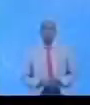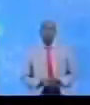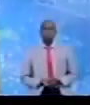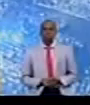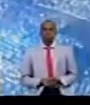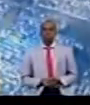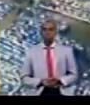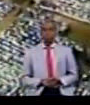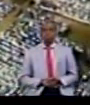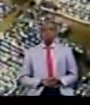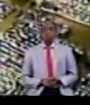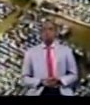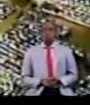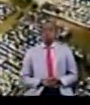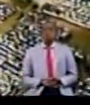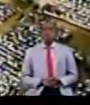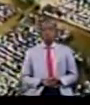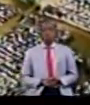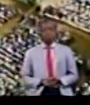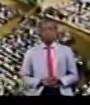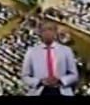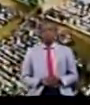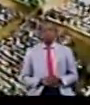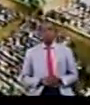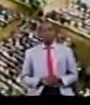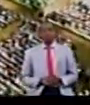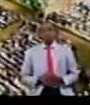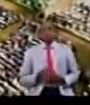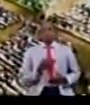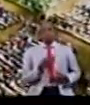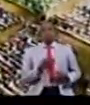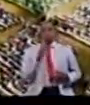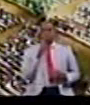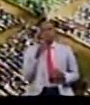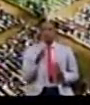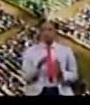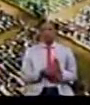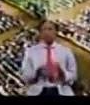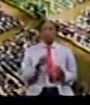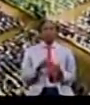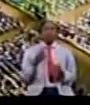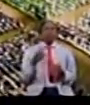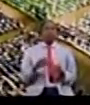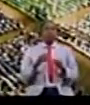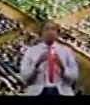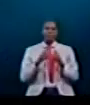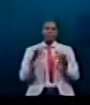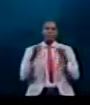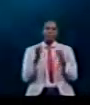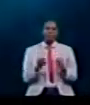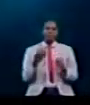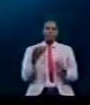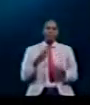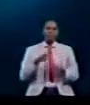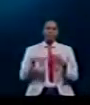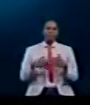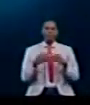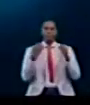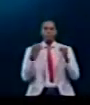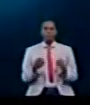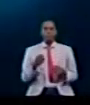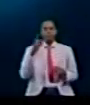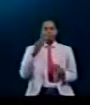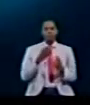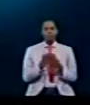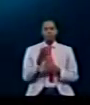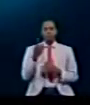37 said, and there arose a great storm of wind, and the waters beat into the ship, so